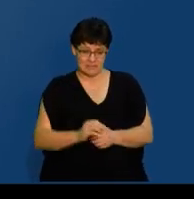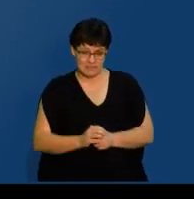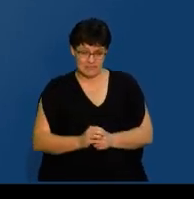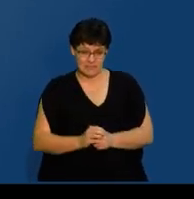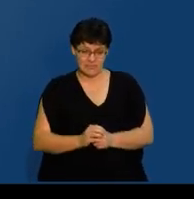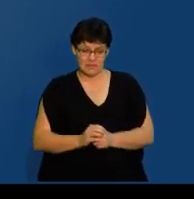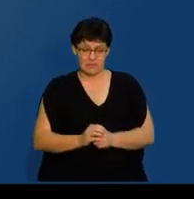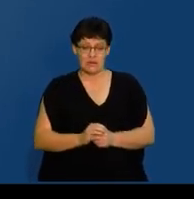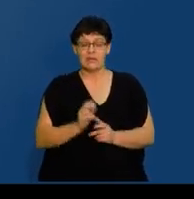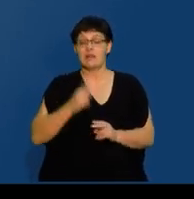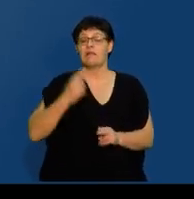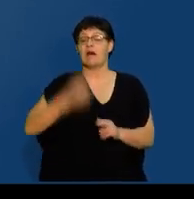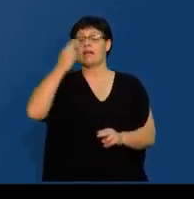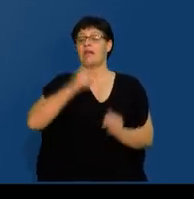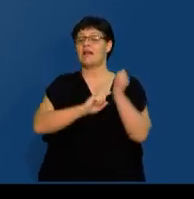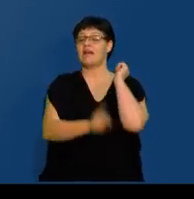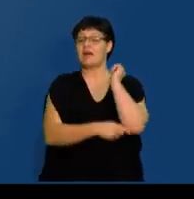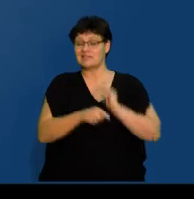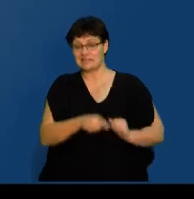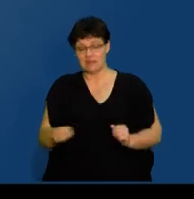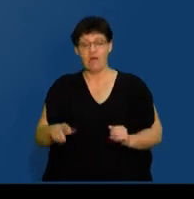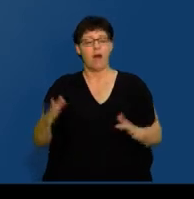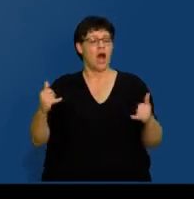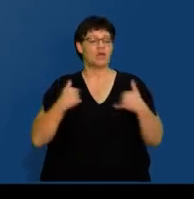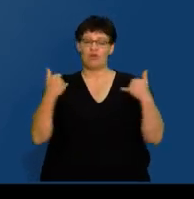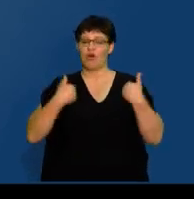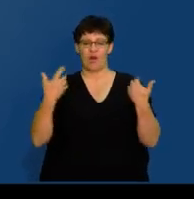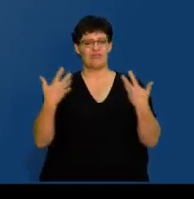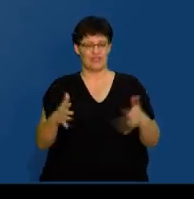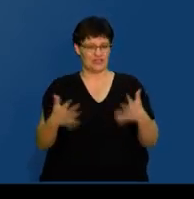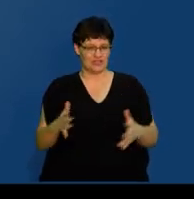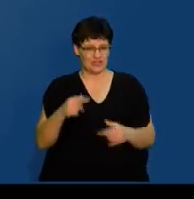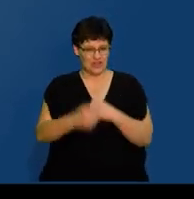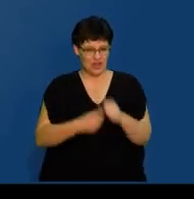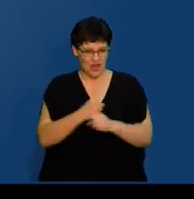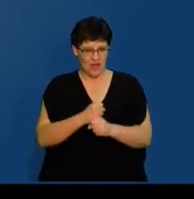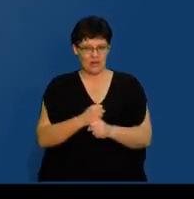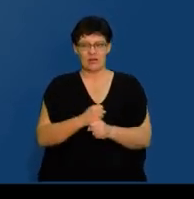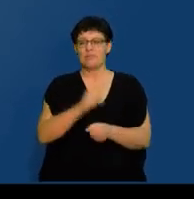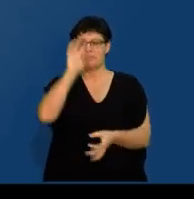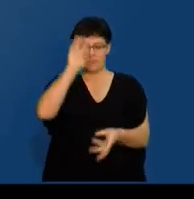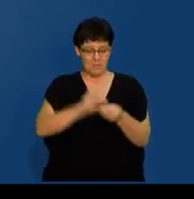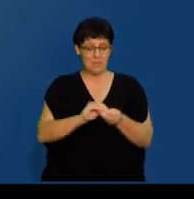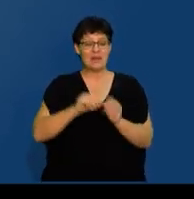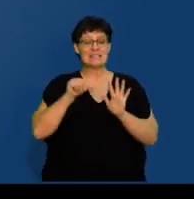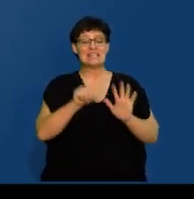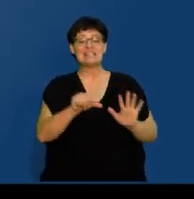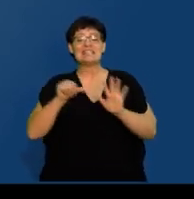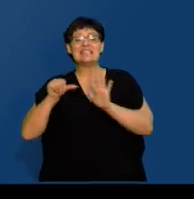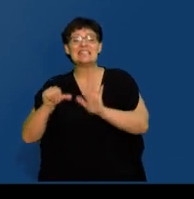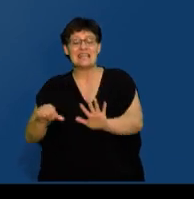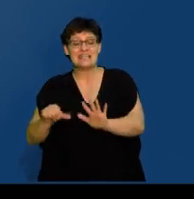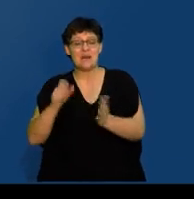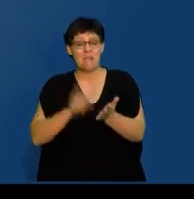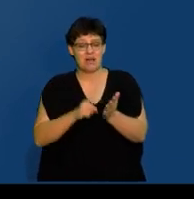then finally, a section which we all really have enjoyed this year, and that's a total of 66 marks, which makes up